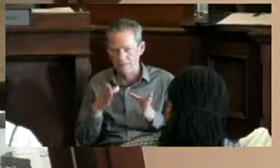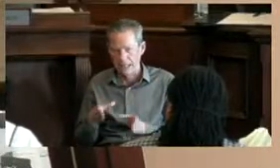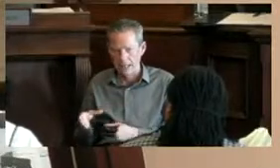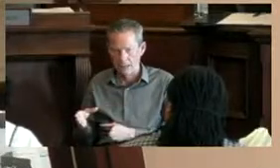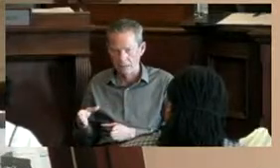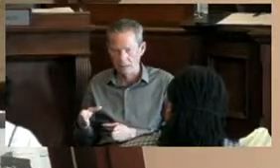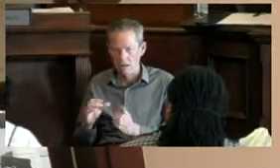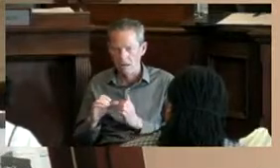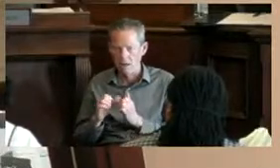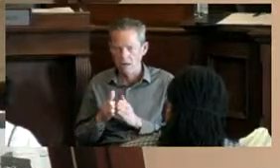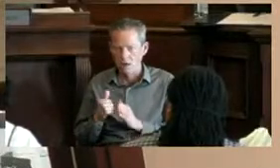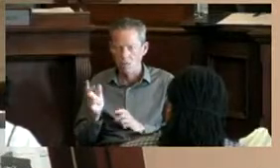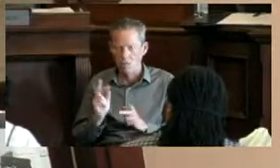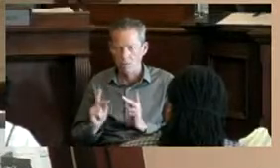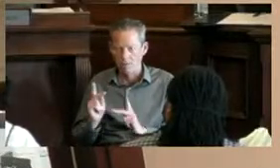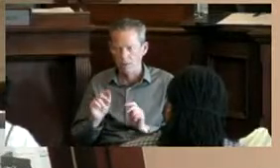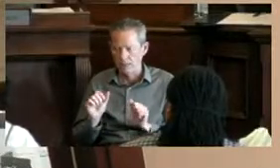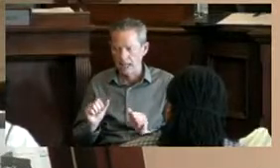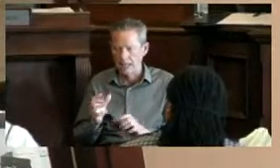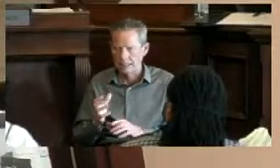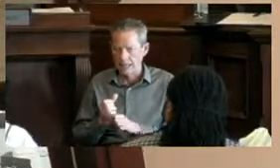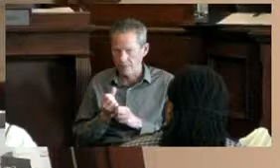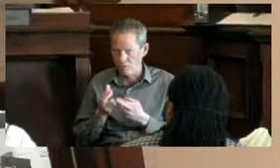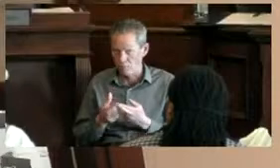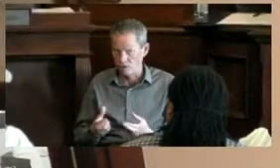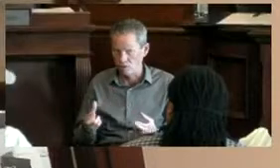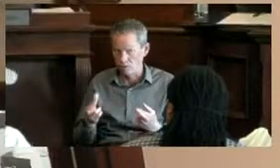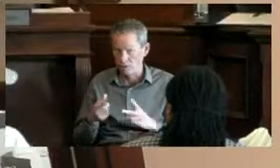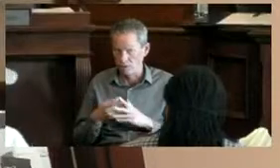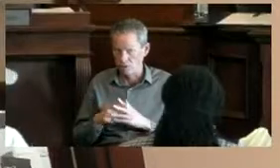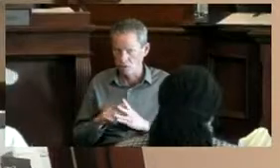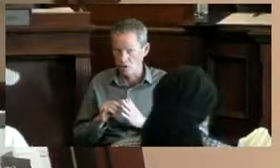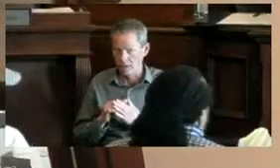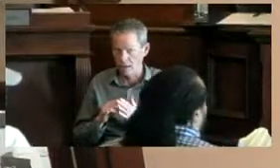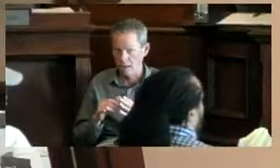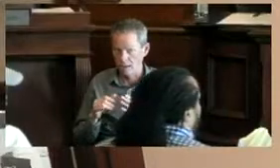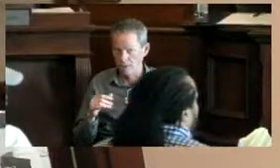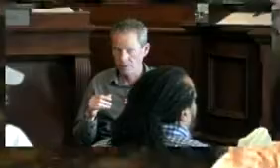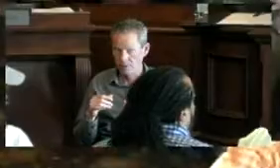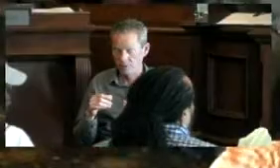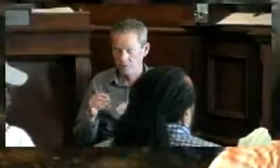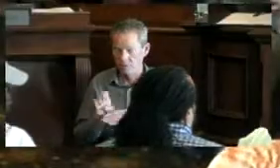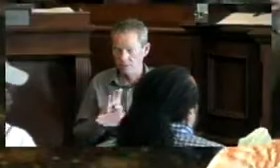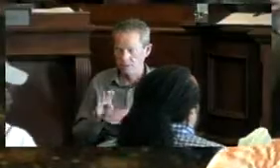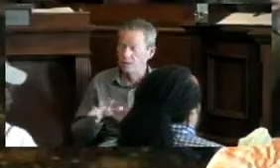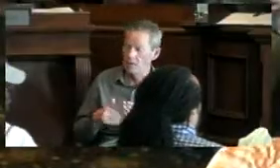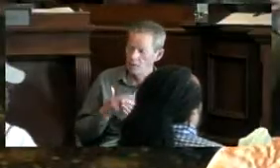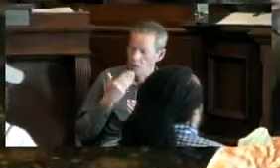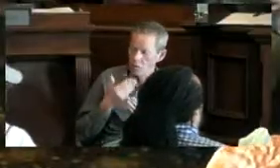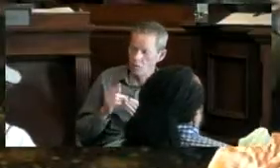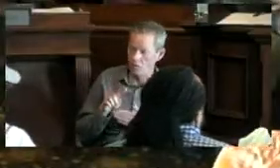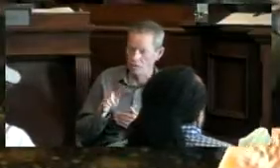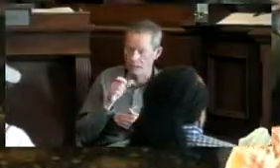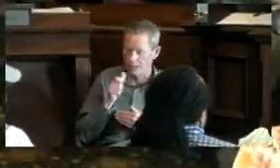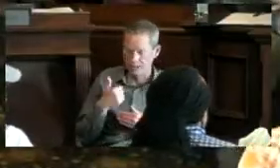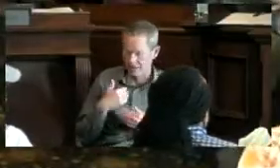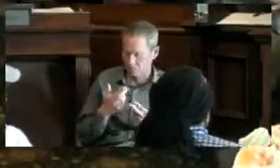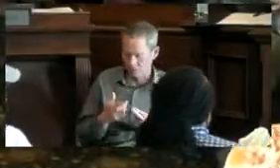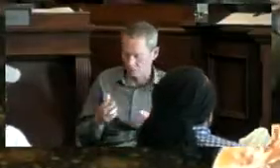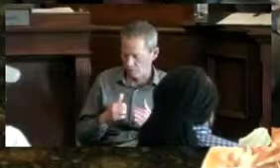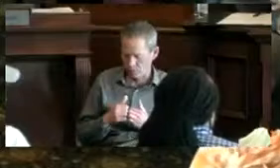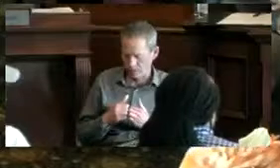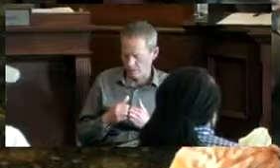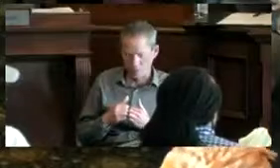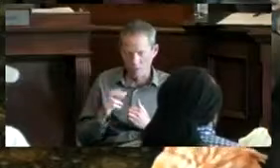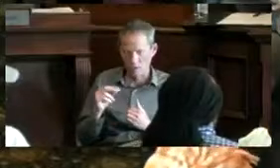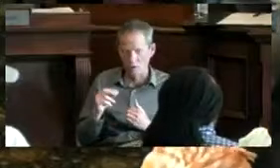plan on how folks can get the resources to start a dispensary? All good questions. So it does not come with